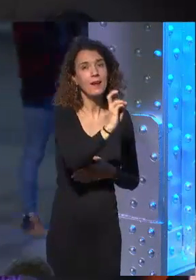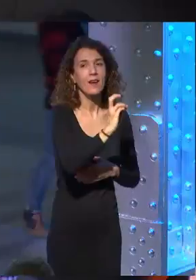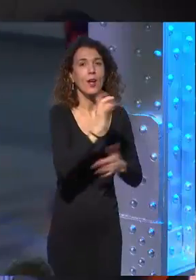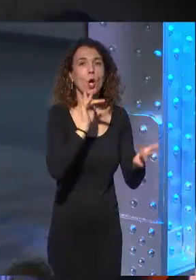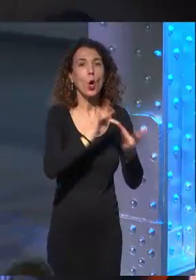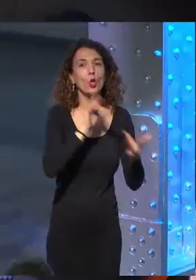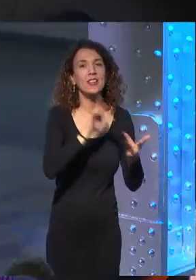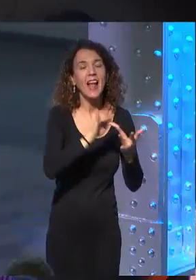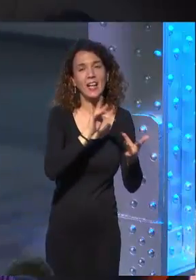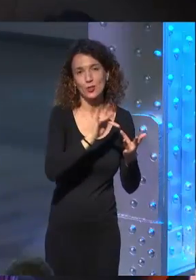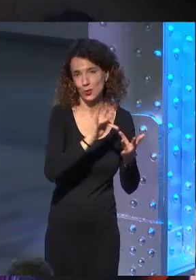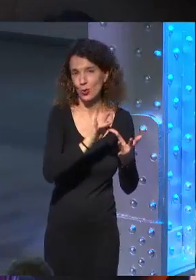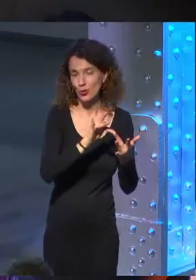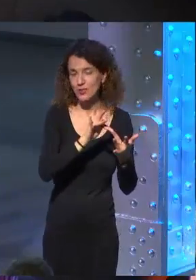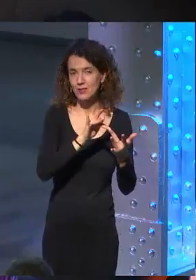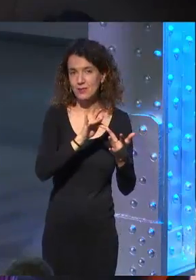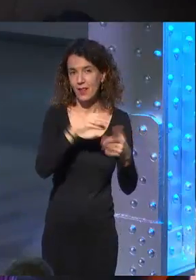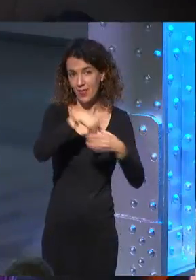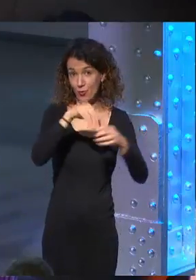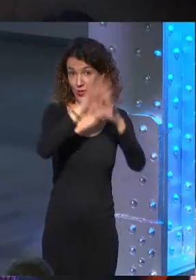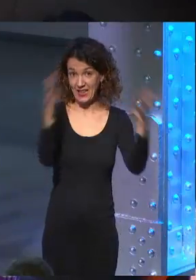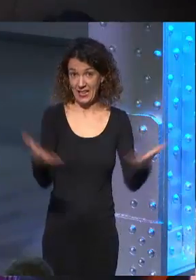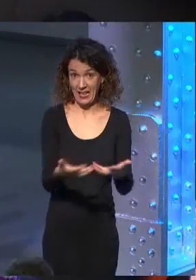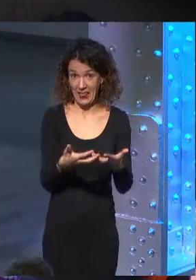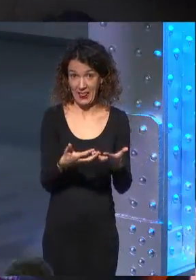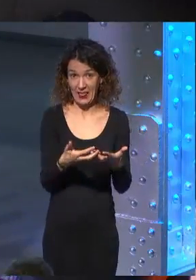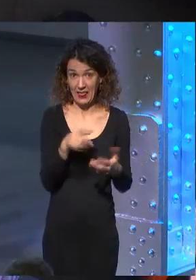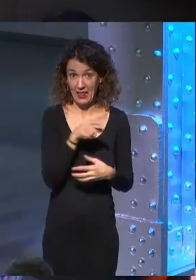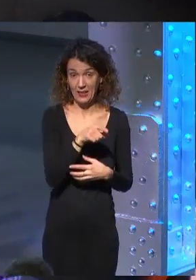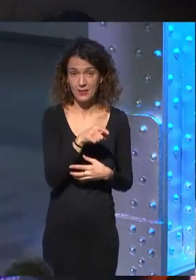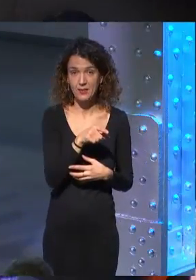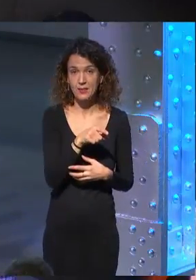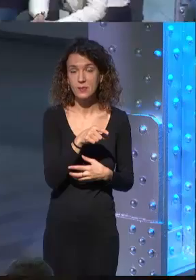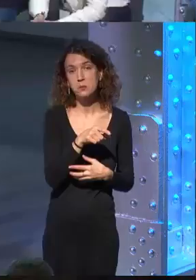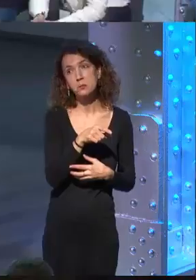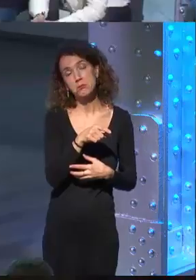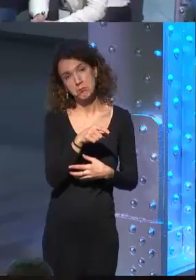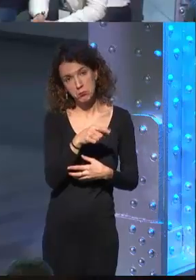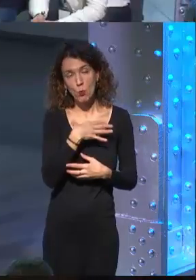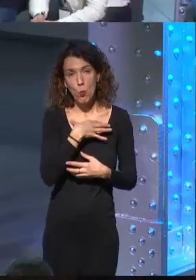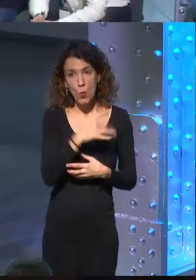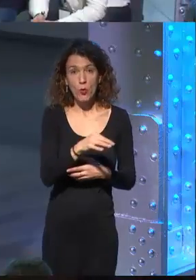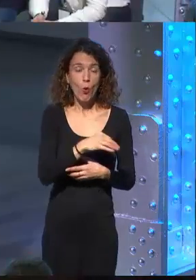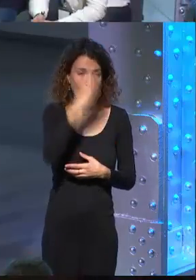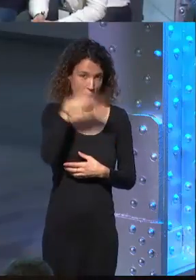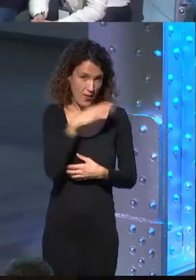another chapter that has to do with relationships and contacts through the internet.